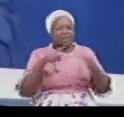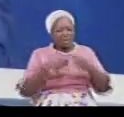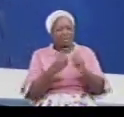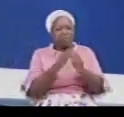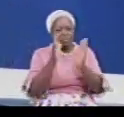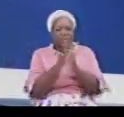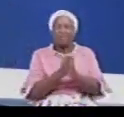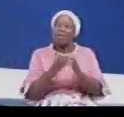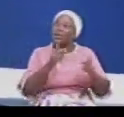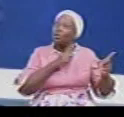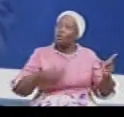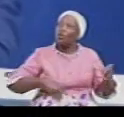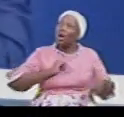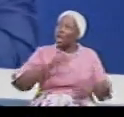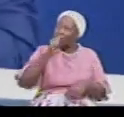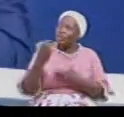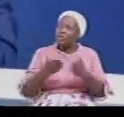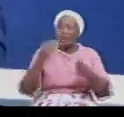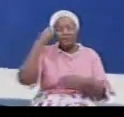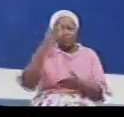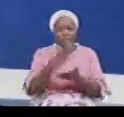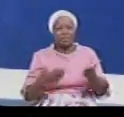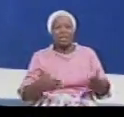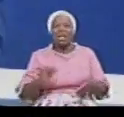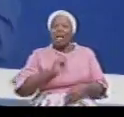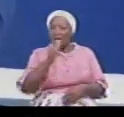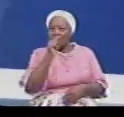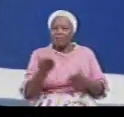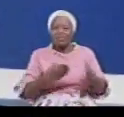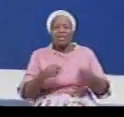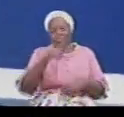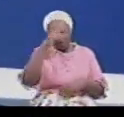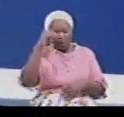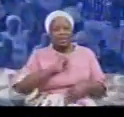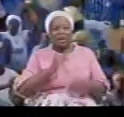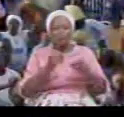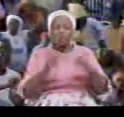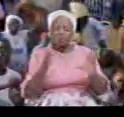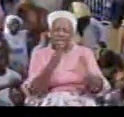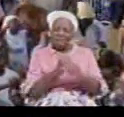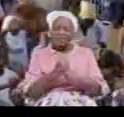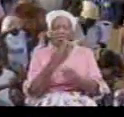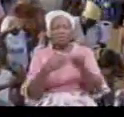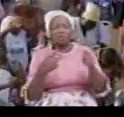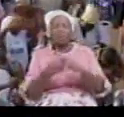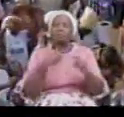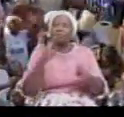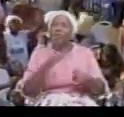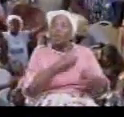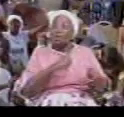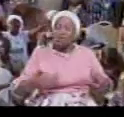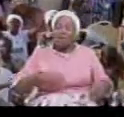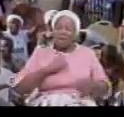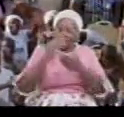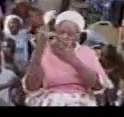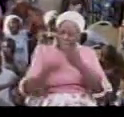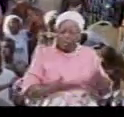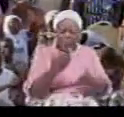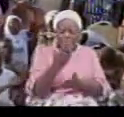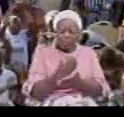something. I brought somebody here for something. I told the people in the country that something is going to